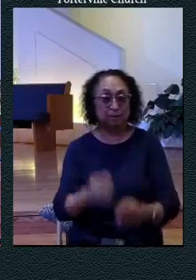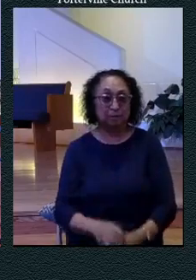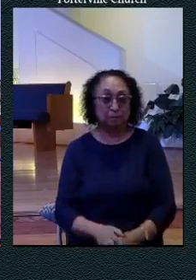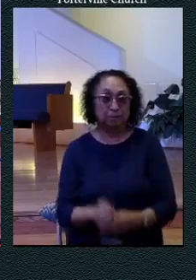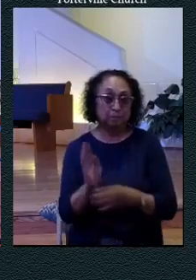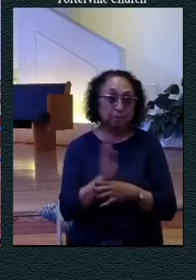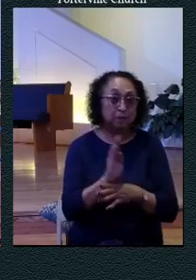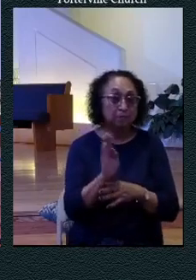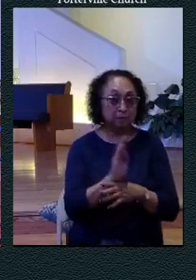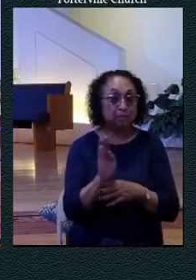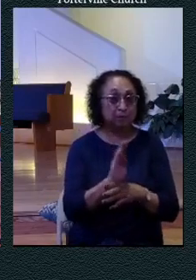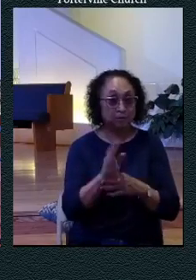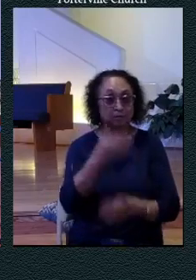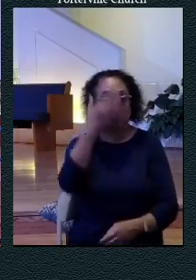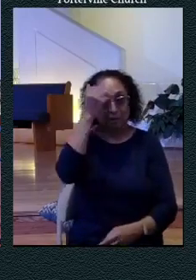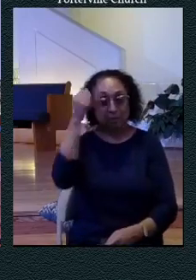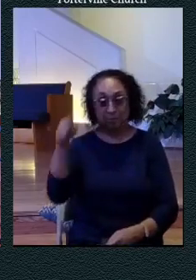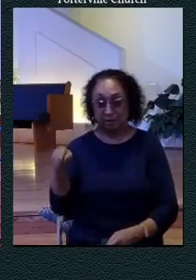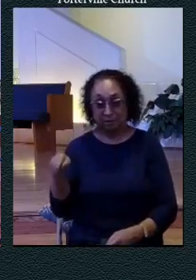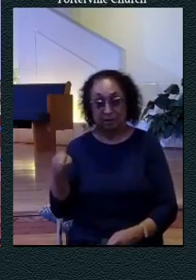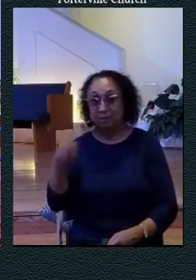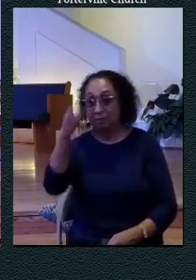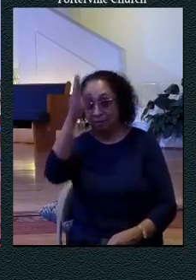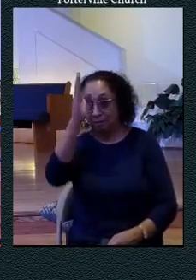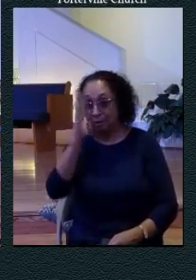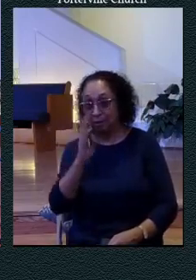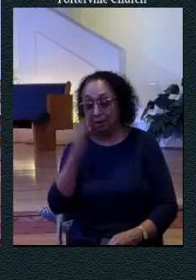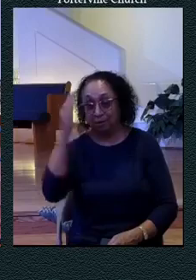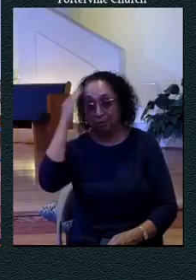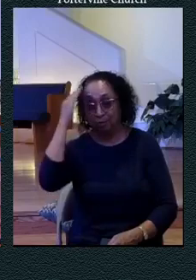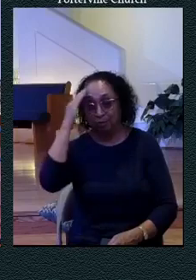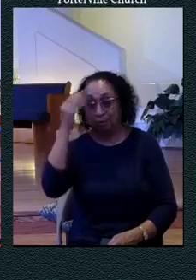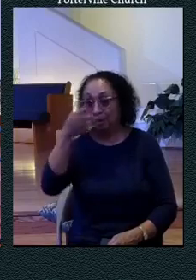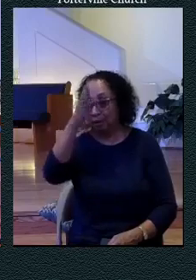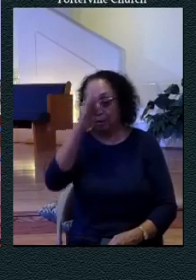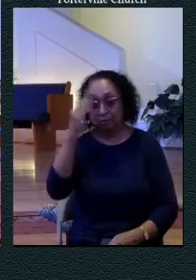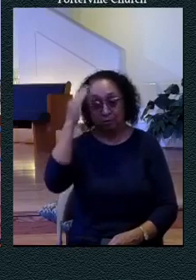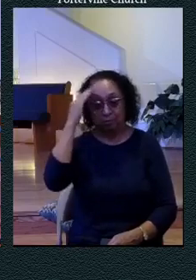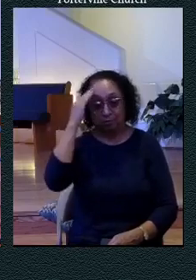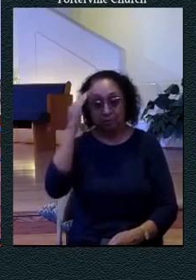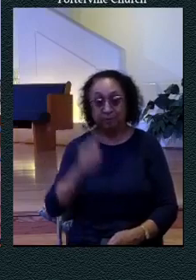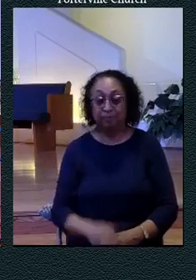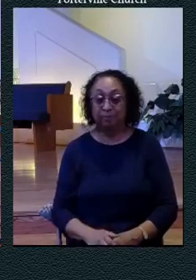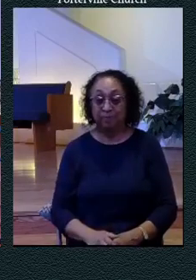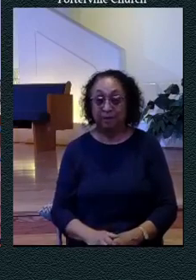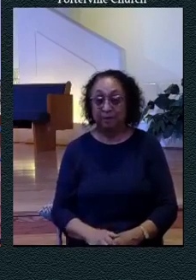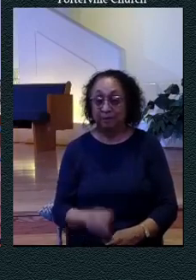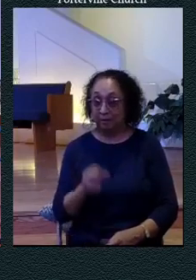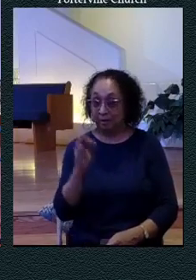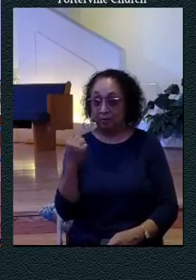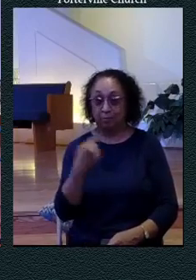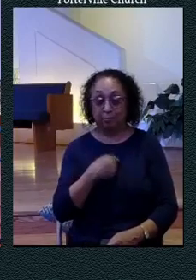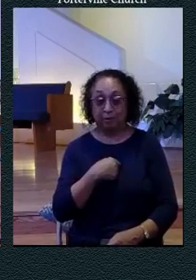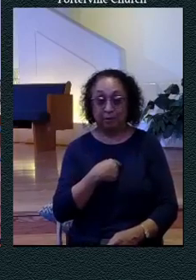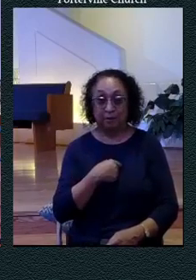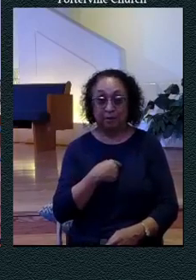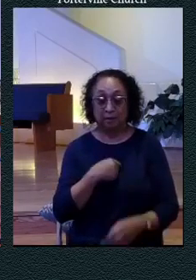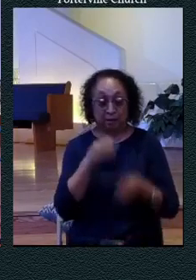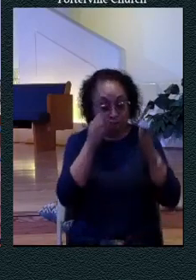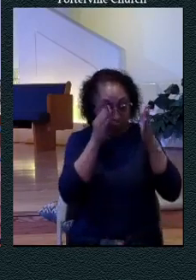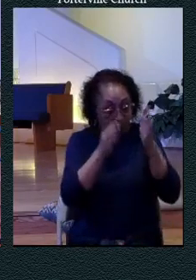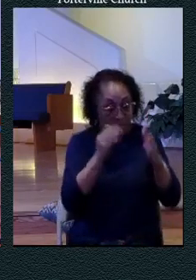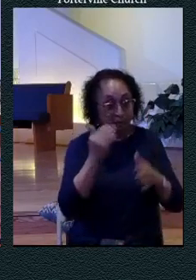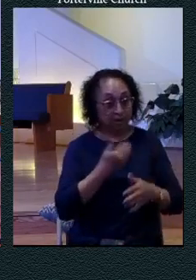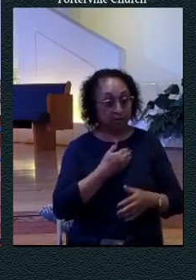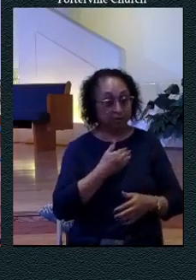things. But God knew. Here's the important principle. God knew that if we only focus on our own